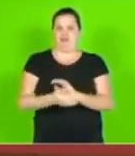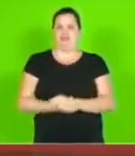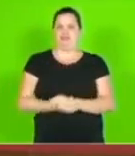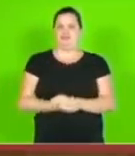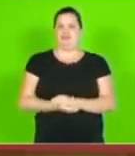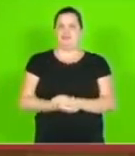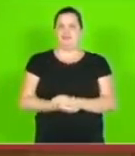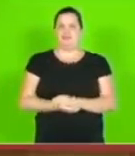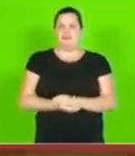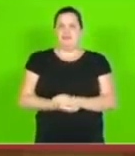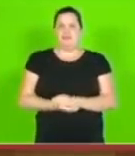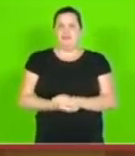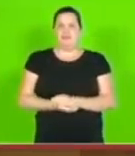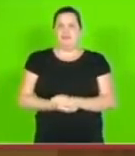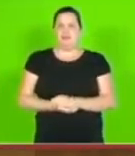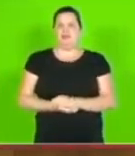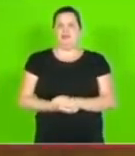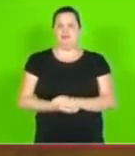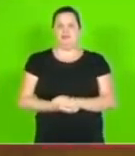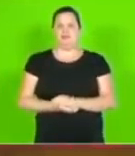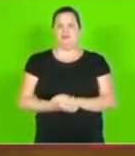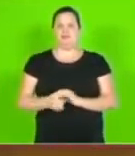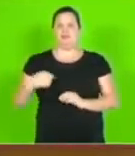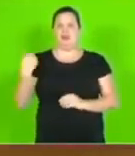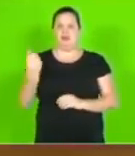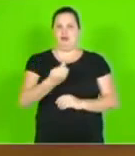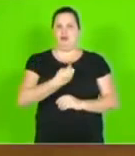Jidochi giving us a brief introductory message.